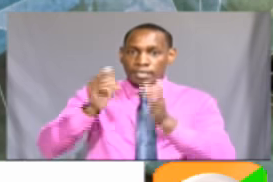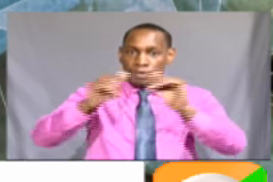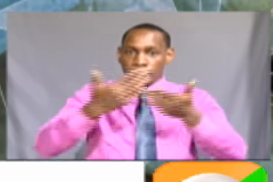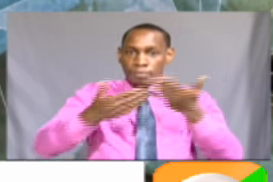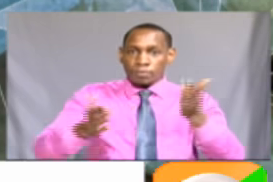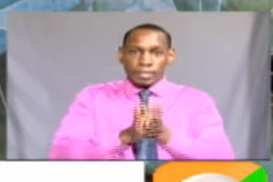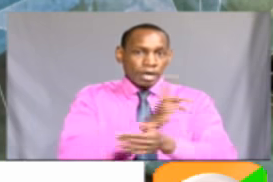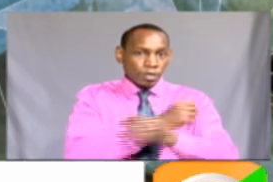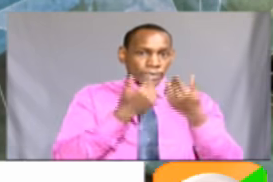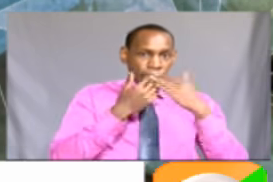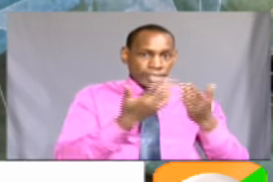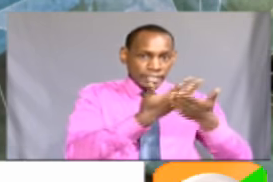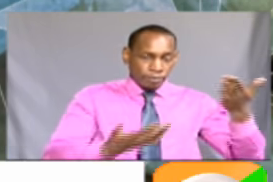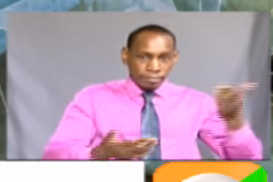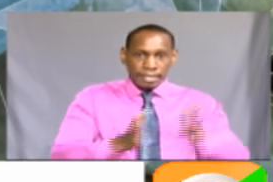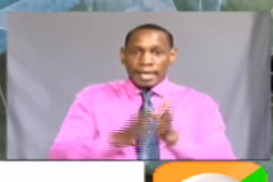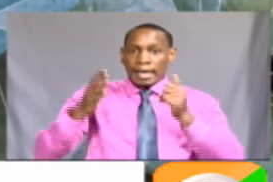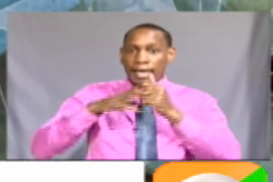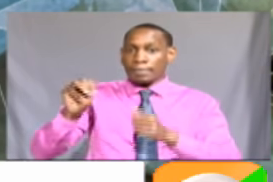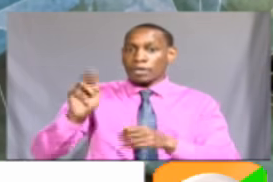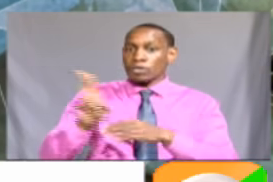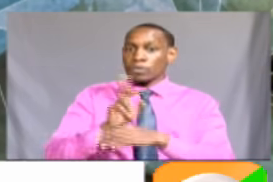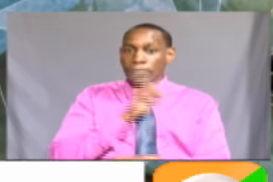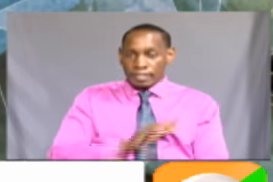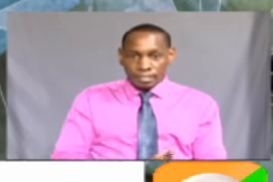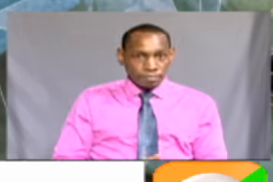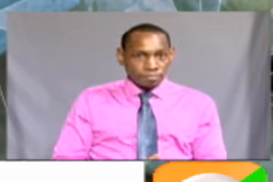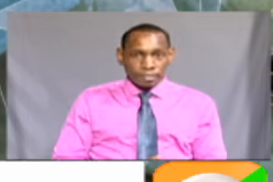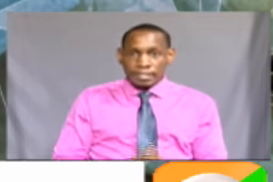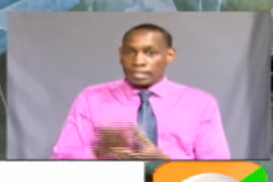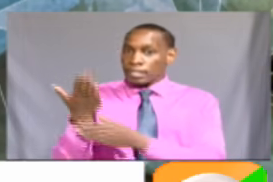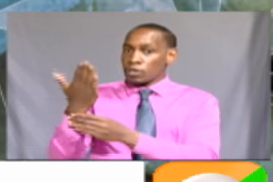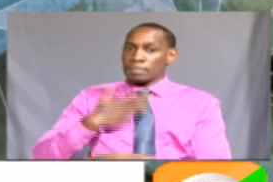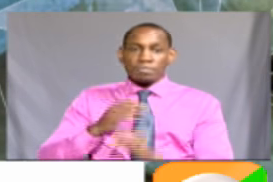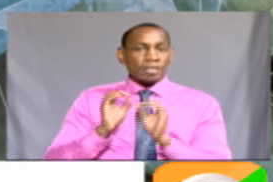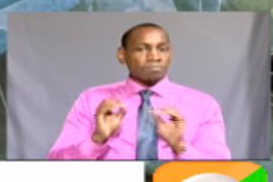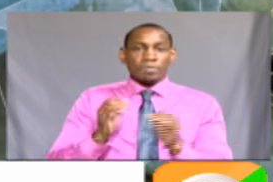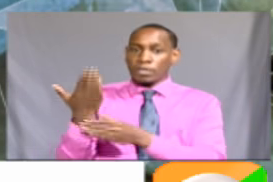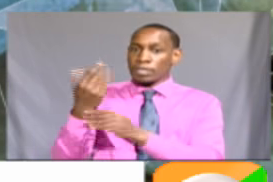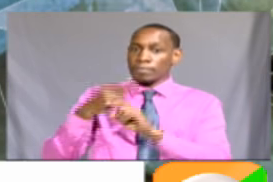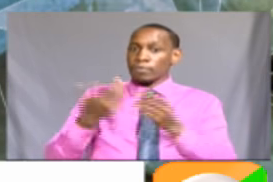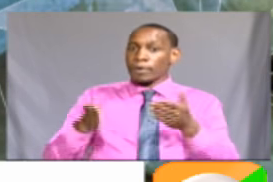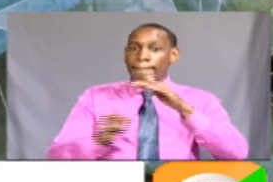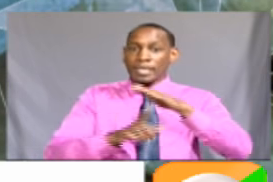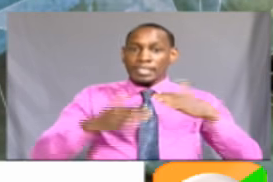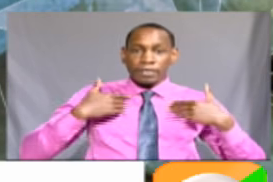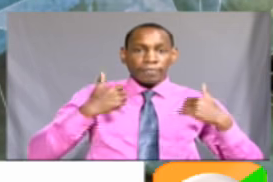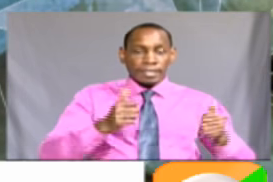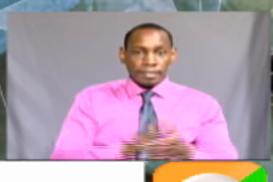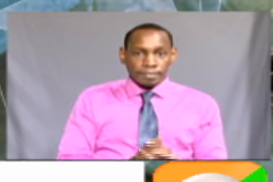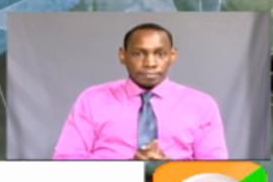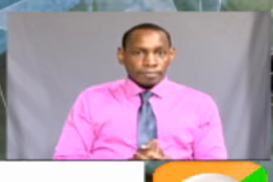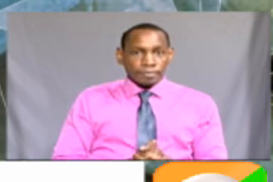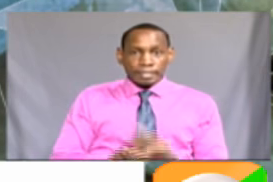and discharge forms, 9 million shillings has been spent. So these are not our documents. These are documents that came from the Ministry of Health. And